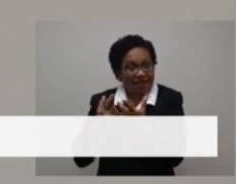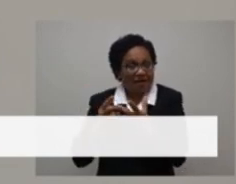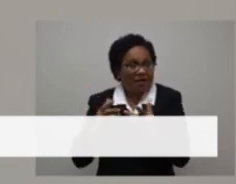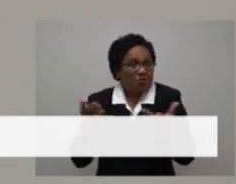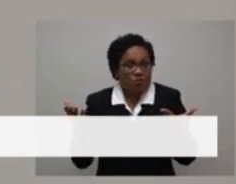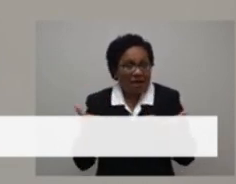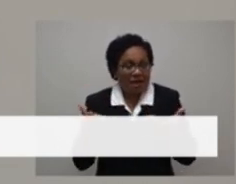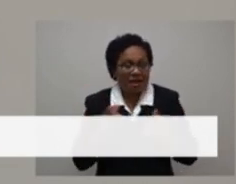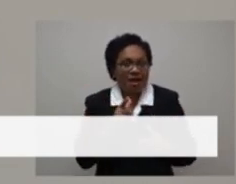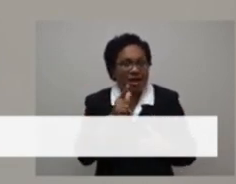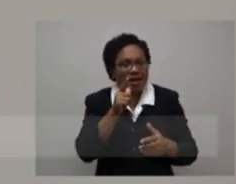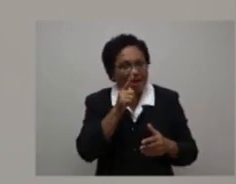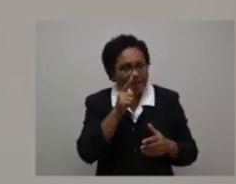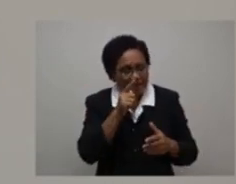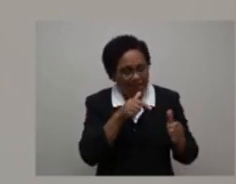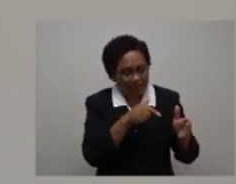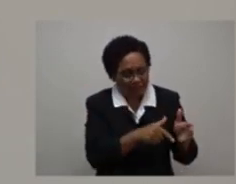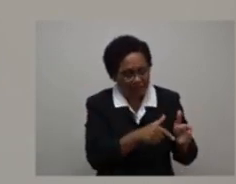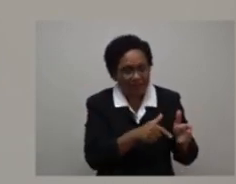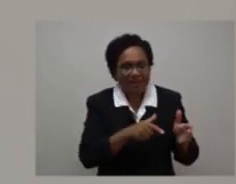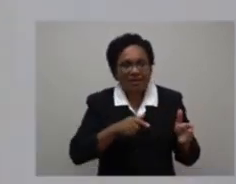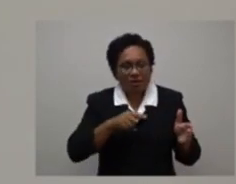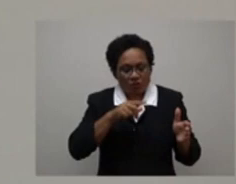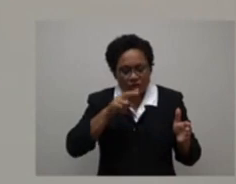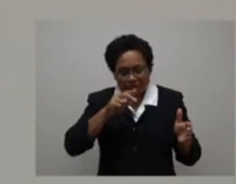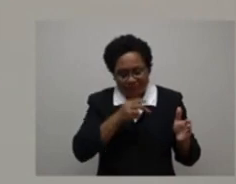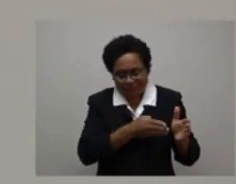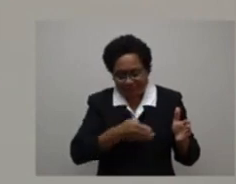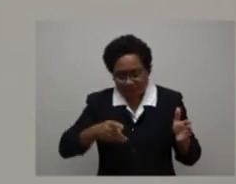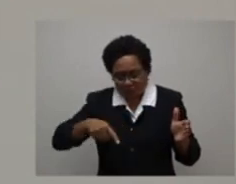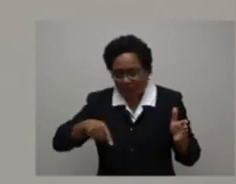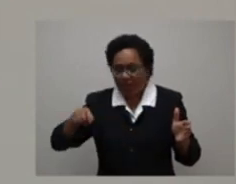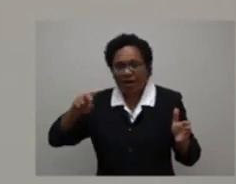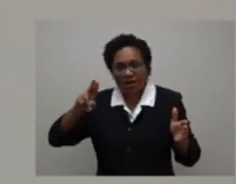Lami Nursery Containment Zone,